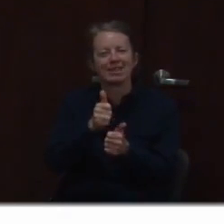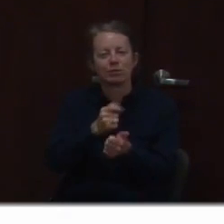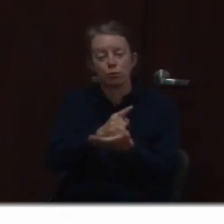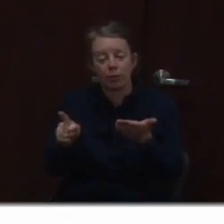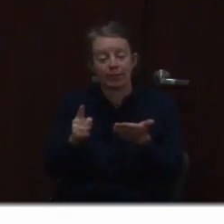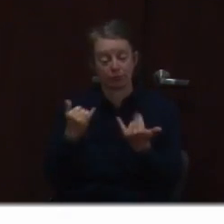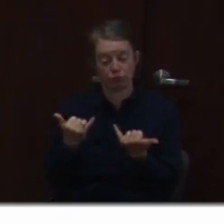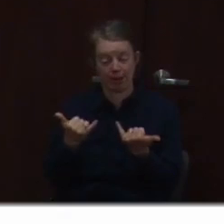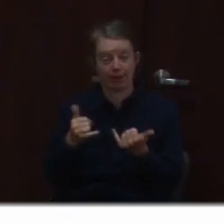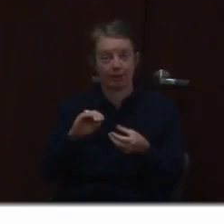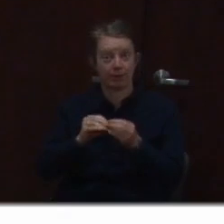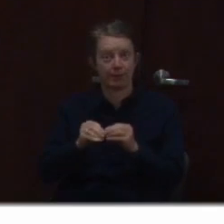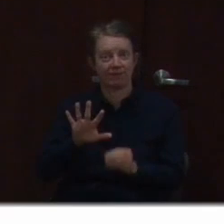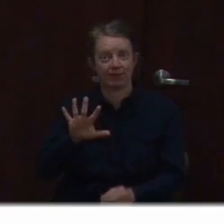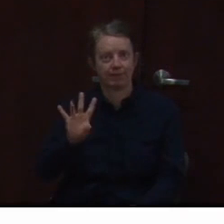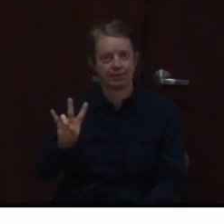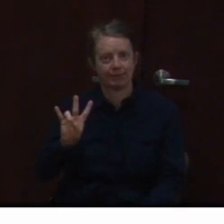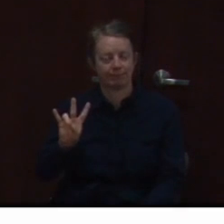57.